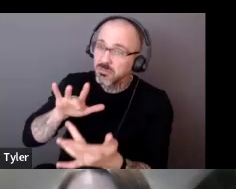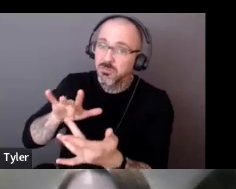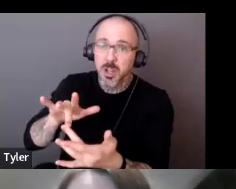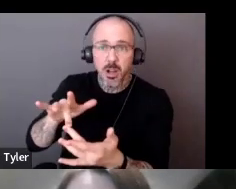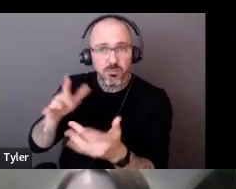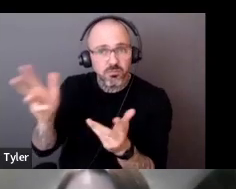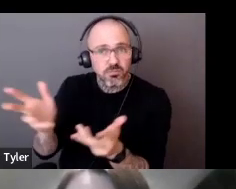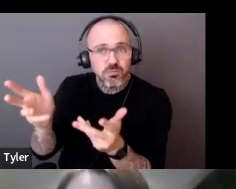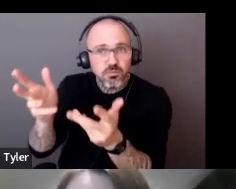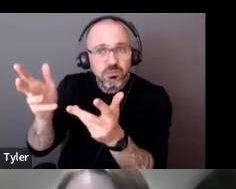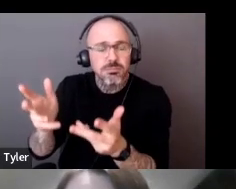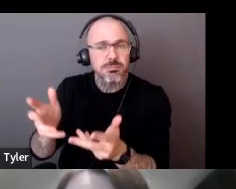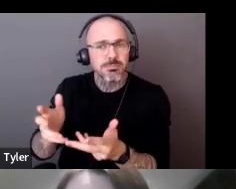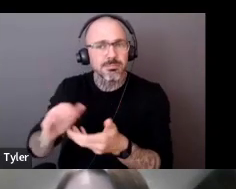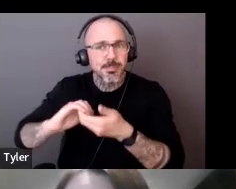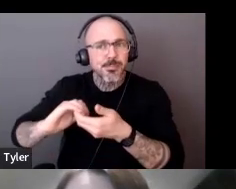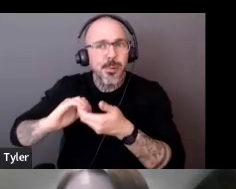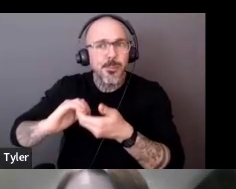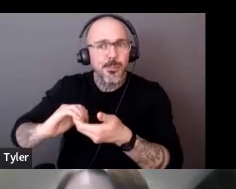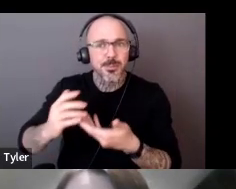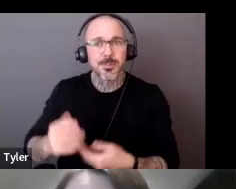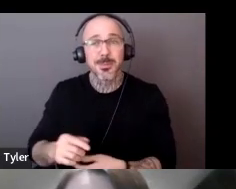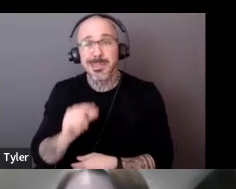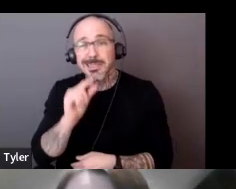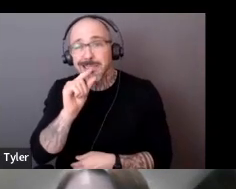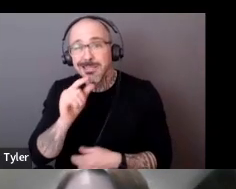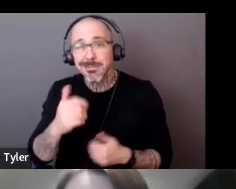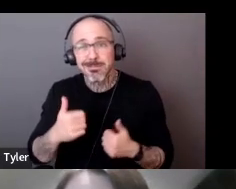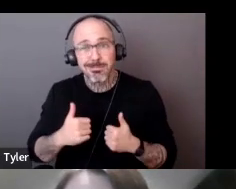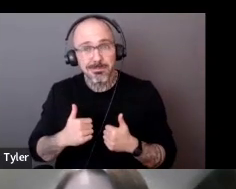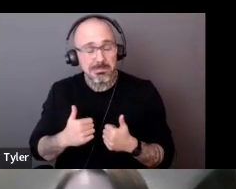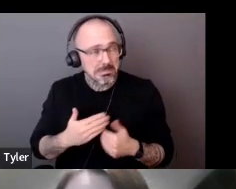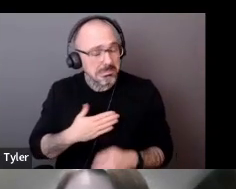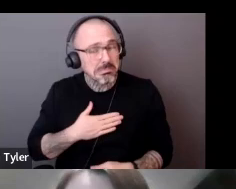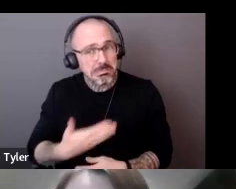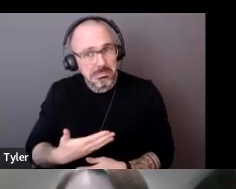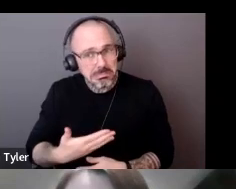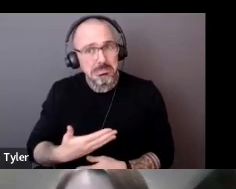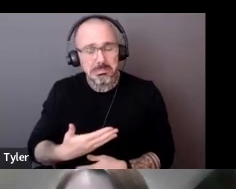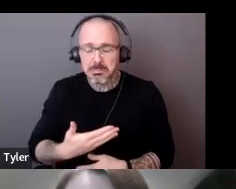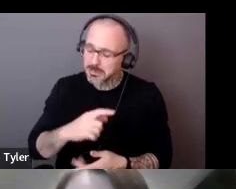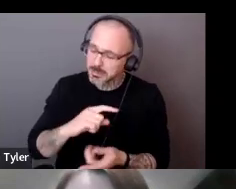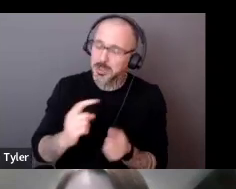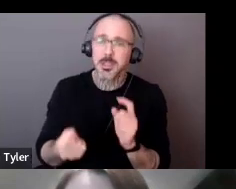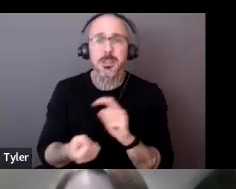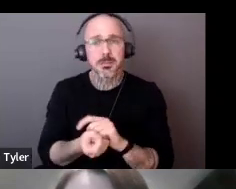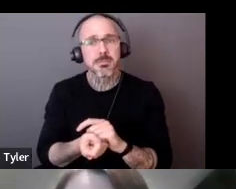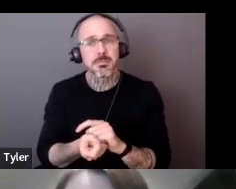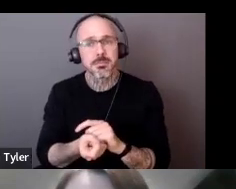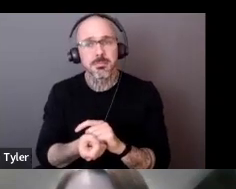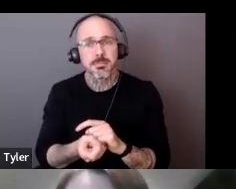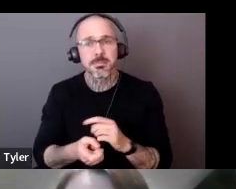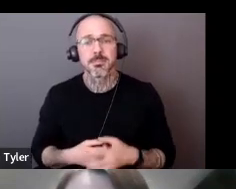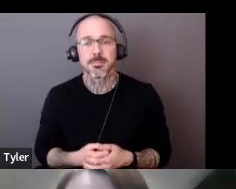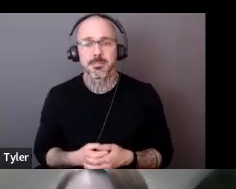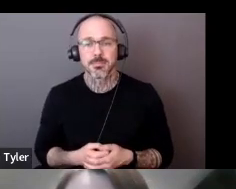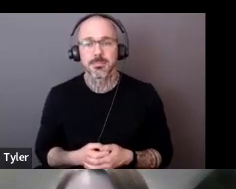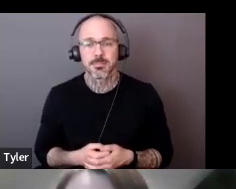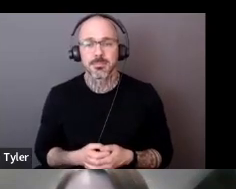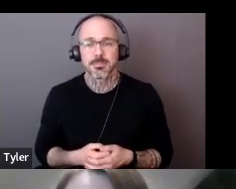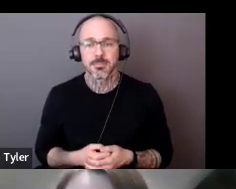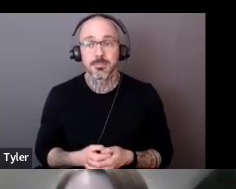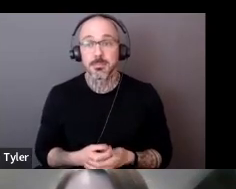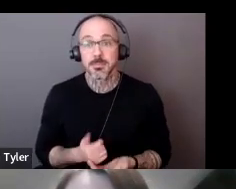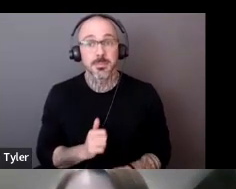of effort to create a little bit of change. But even with me,